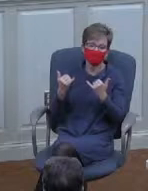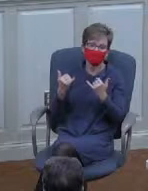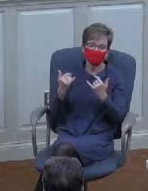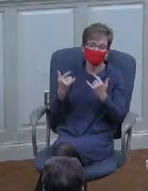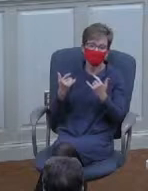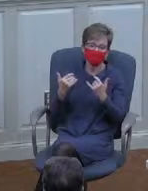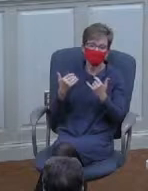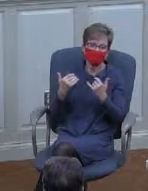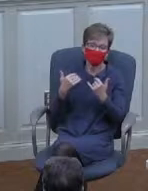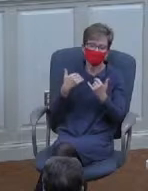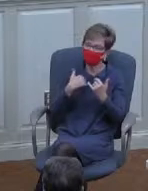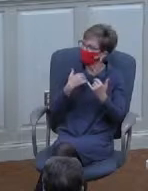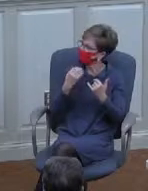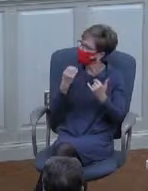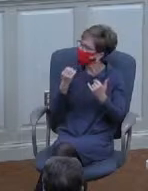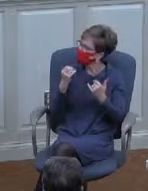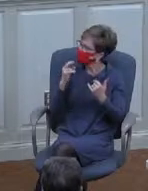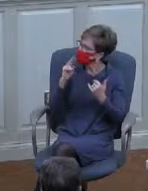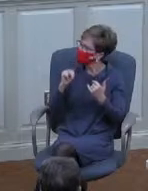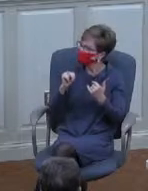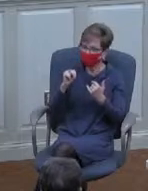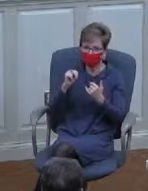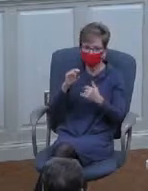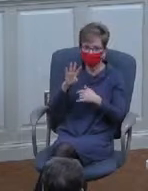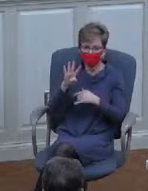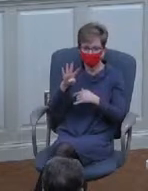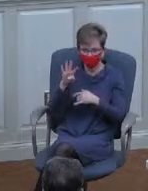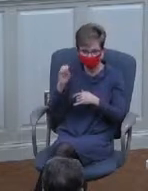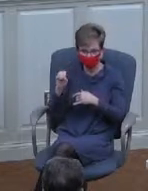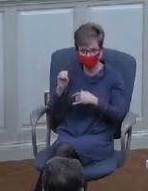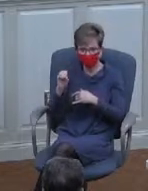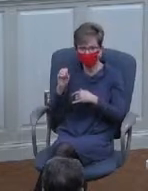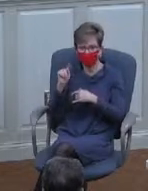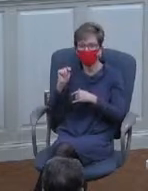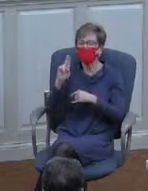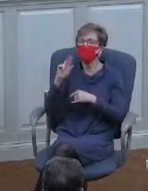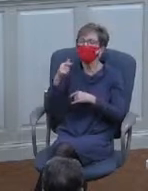40 Tuckle Road. That's a future location of